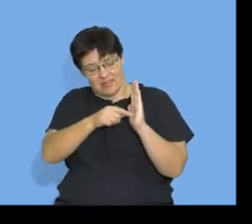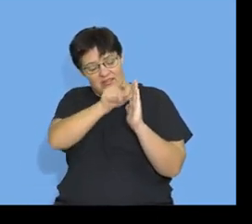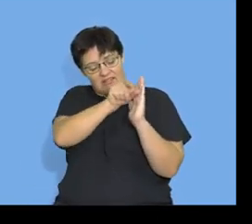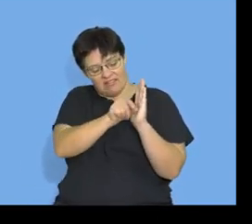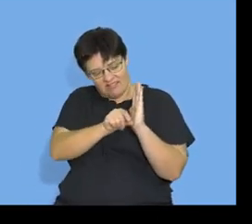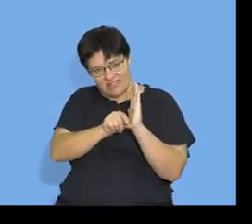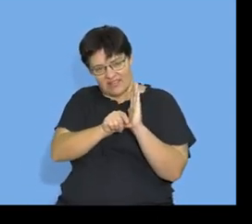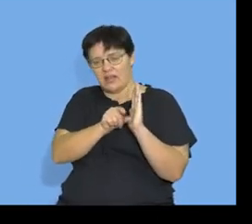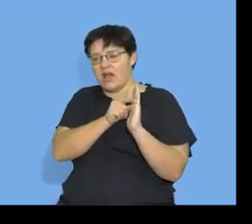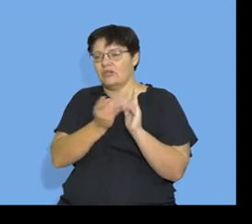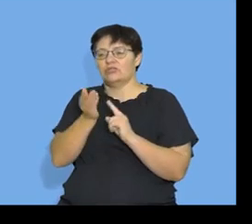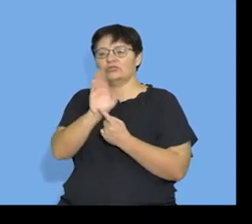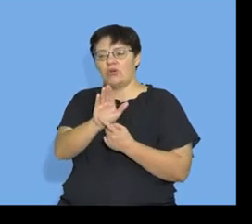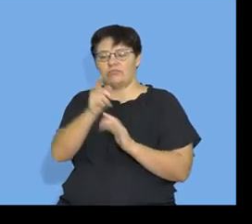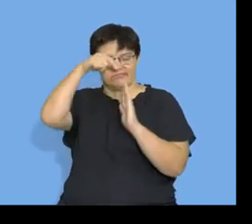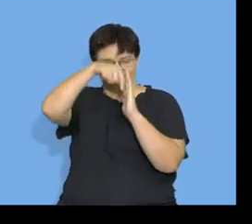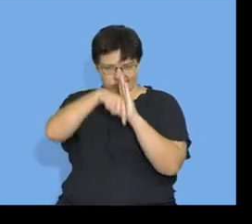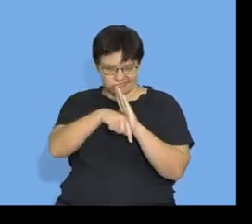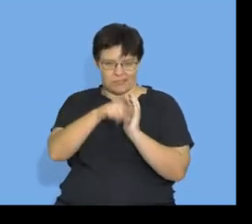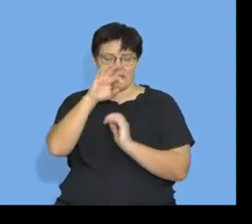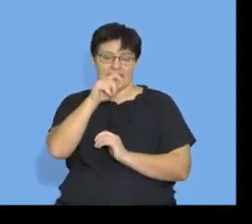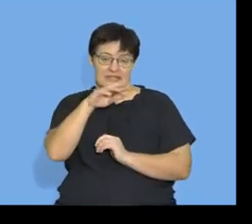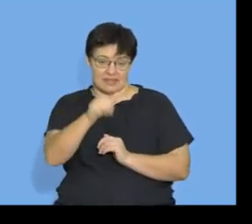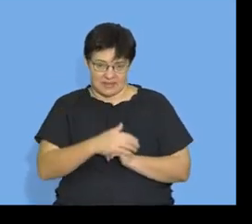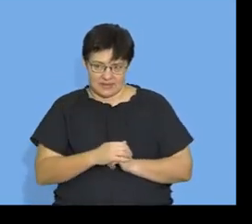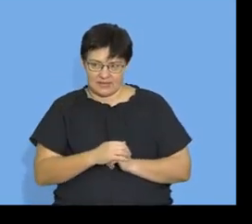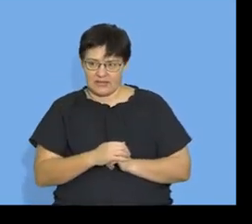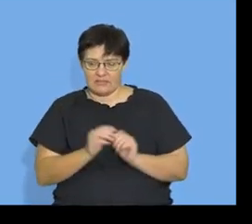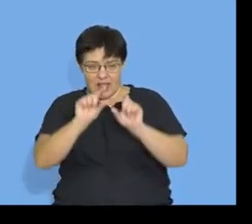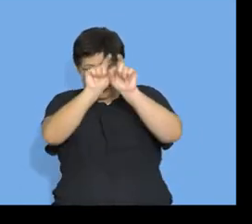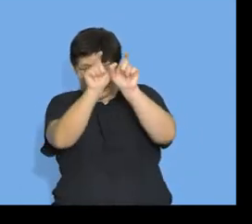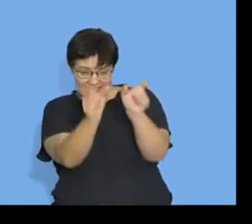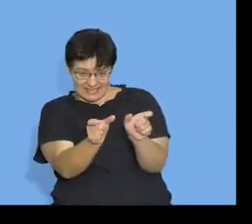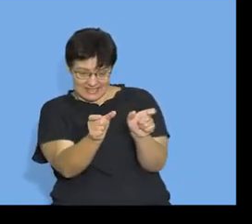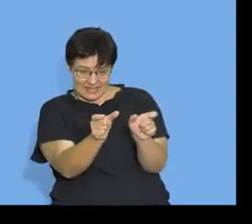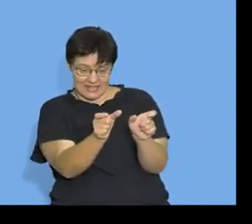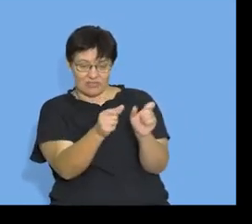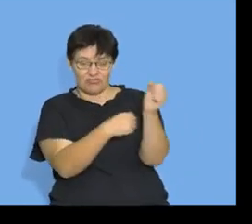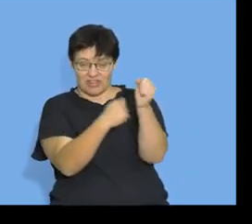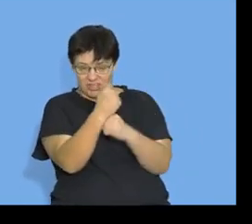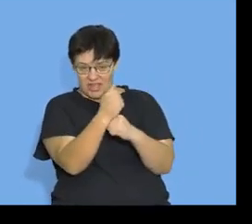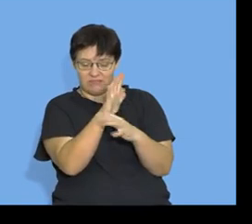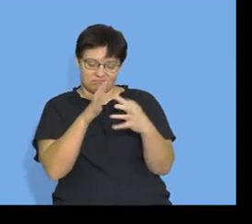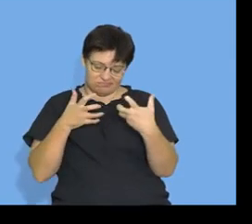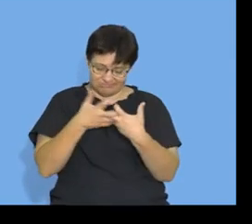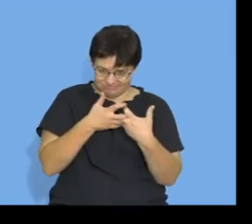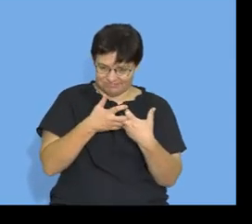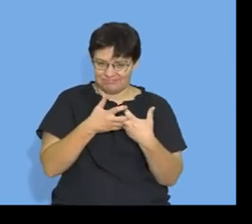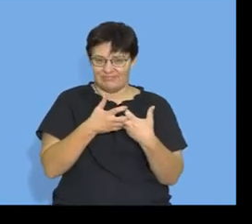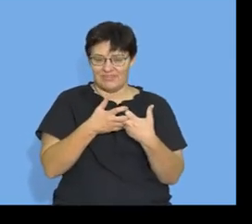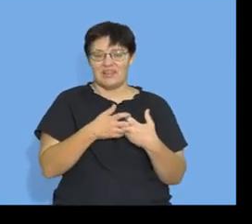this image illustrates the details of that placenta. So it's a disc-shaped structure that connects into the